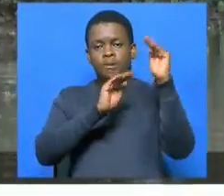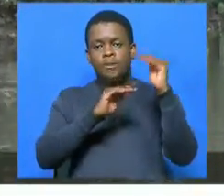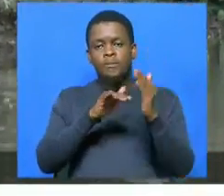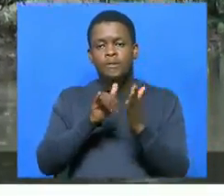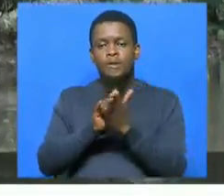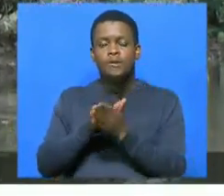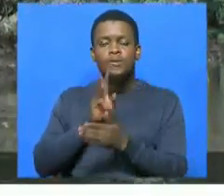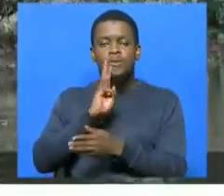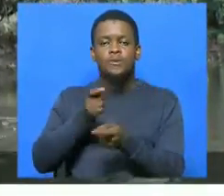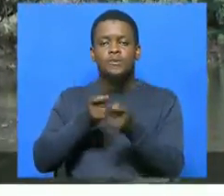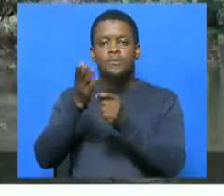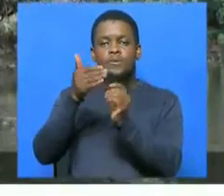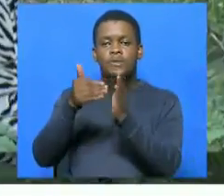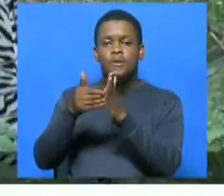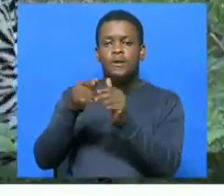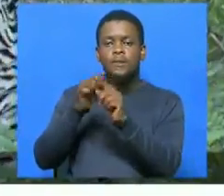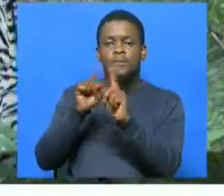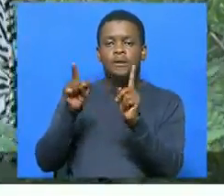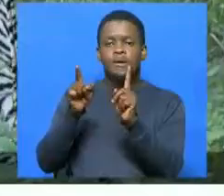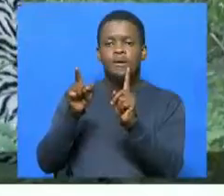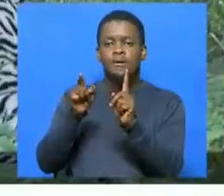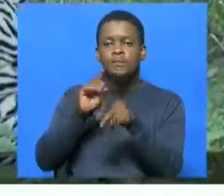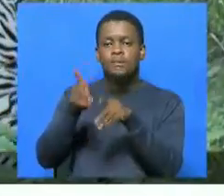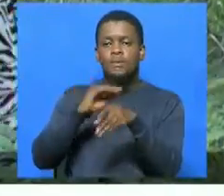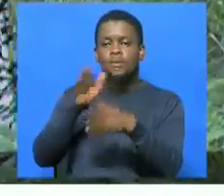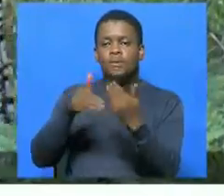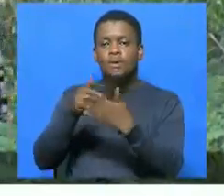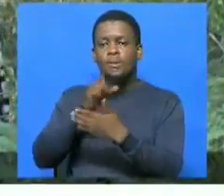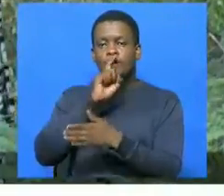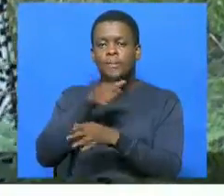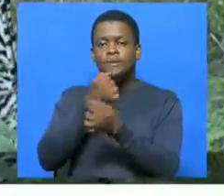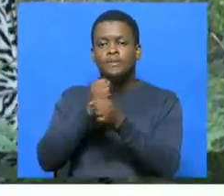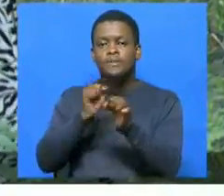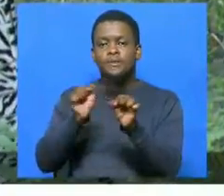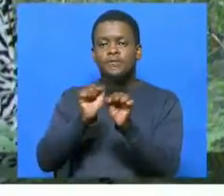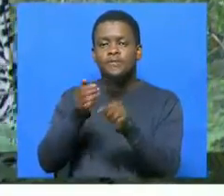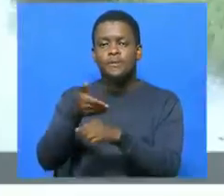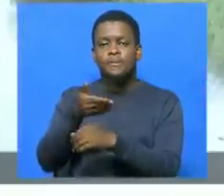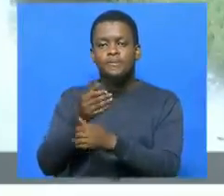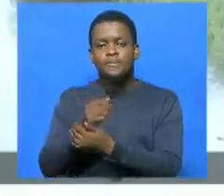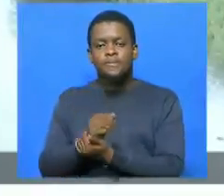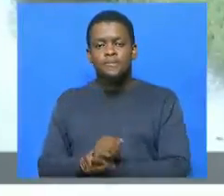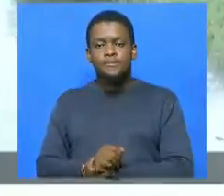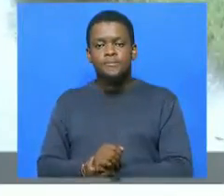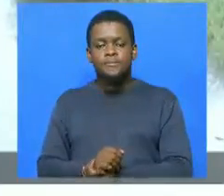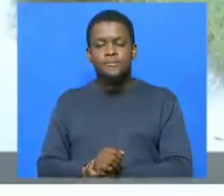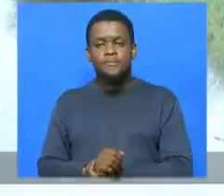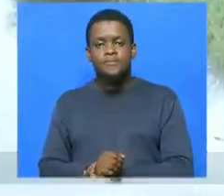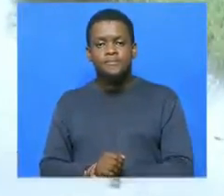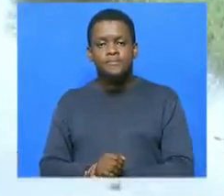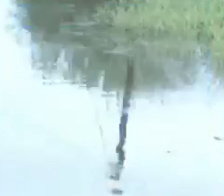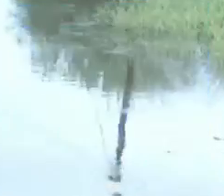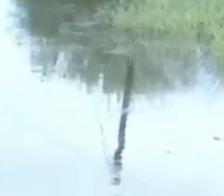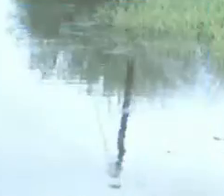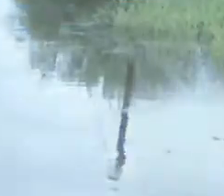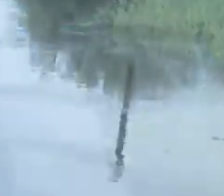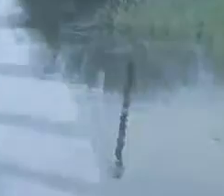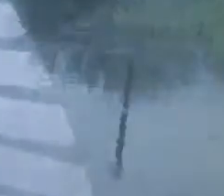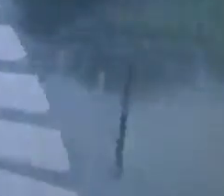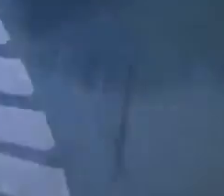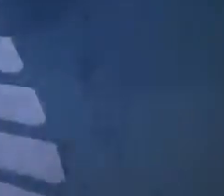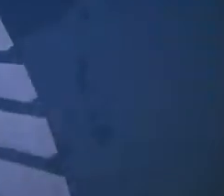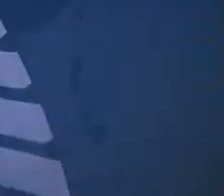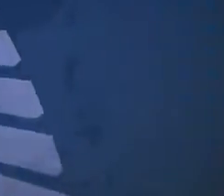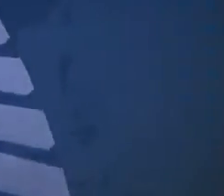heavily, lest they are left with nowhere to lay their heads. Angela Enosa, BTV News, Kranzi.